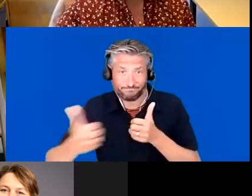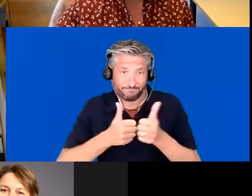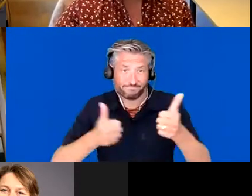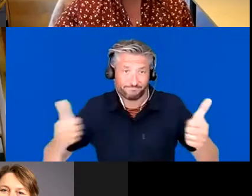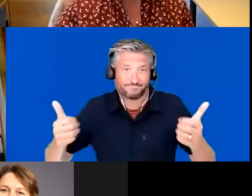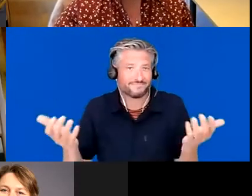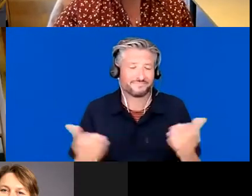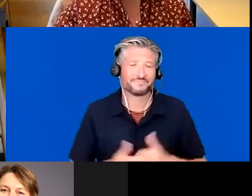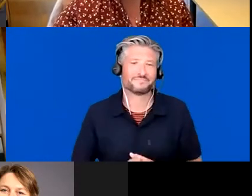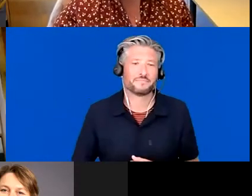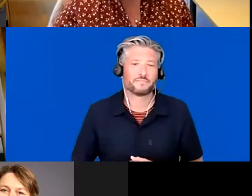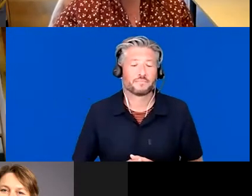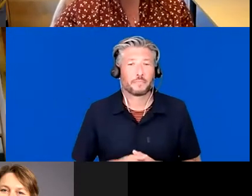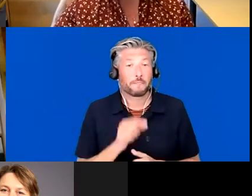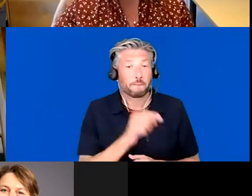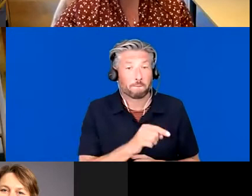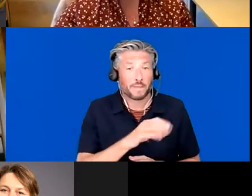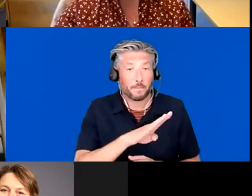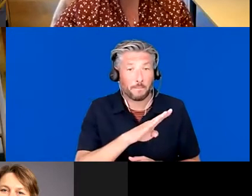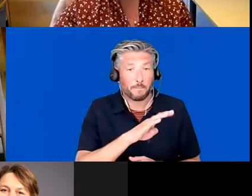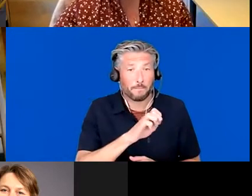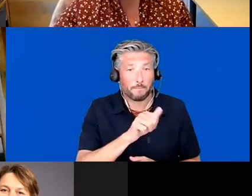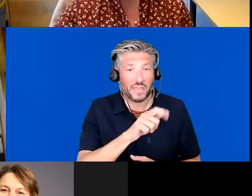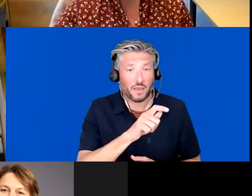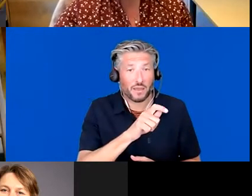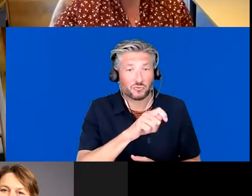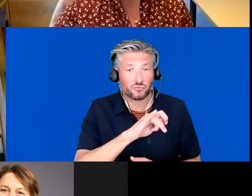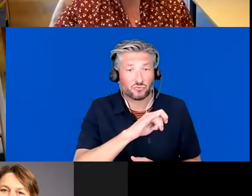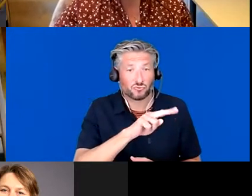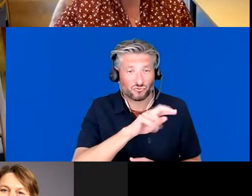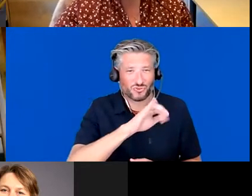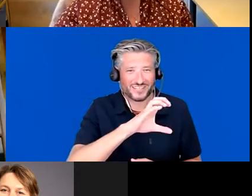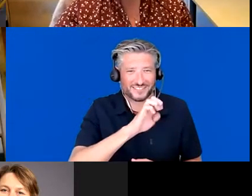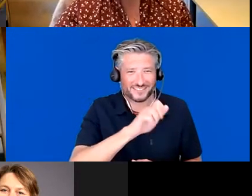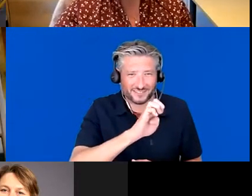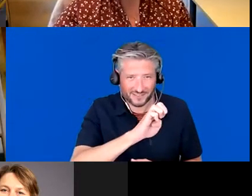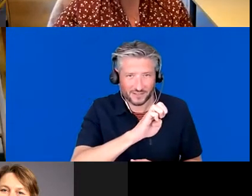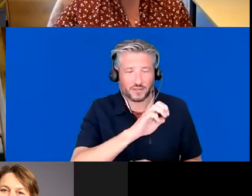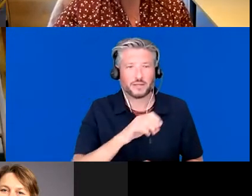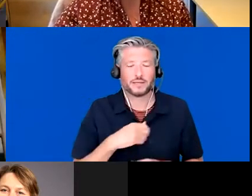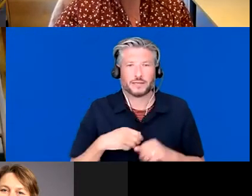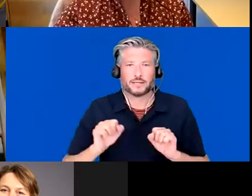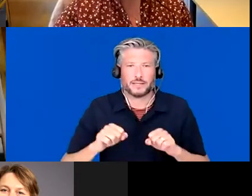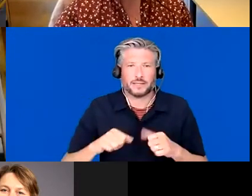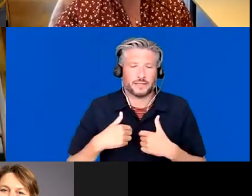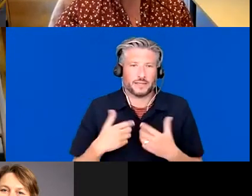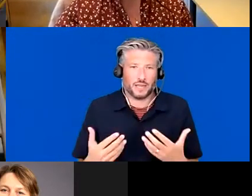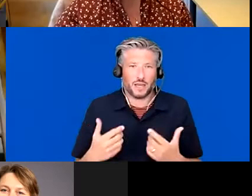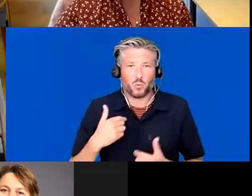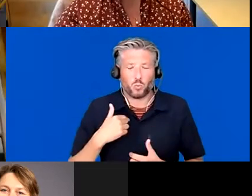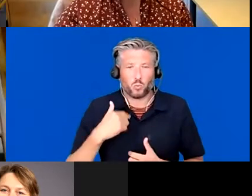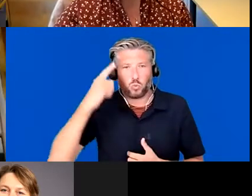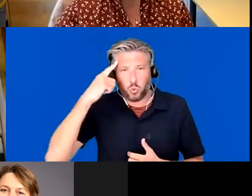make sure at the very beginning of this kind of experience, you know, that we just didn't translate, you know, the physical